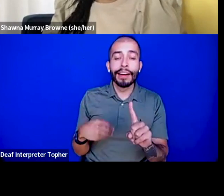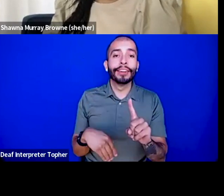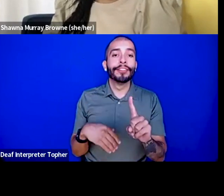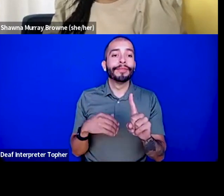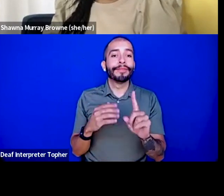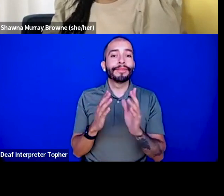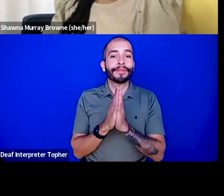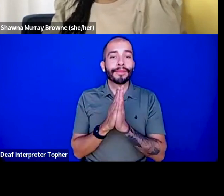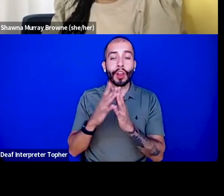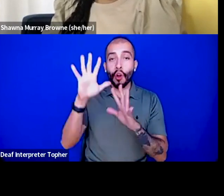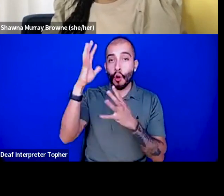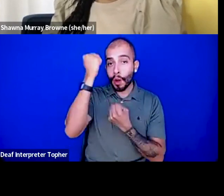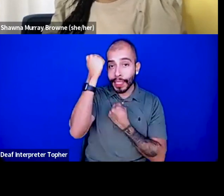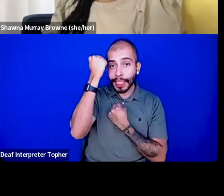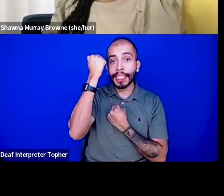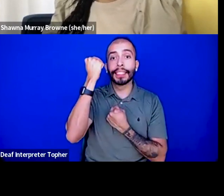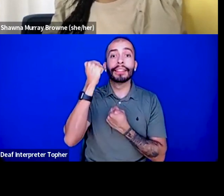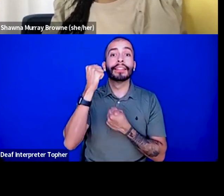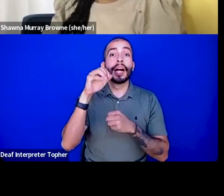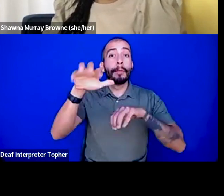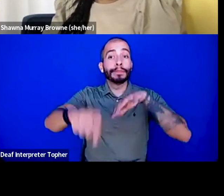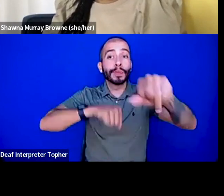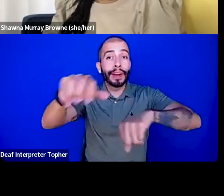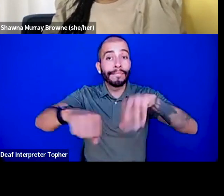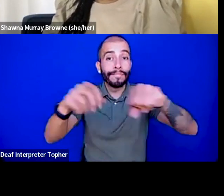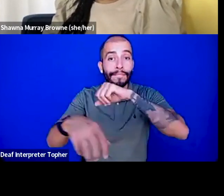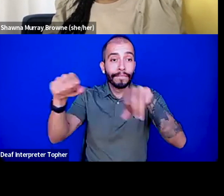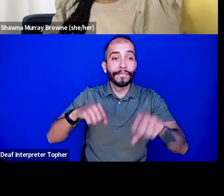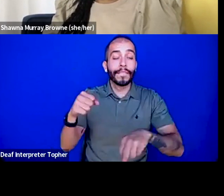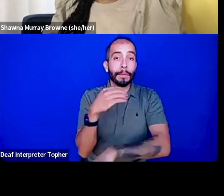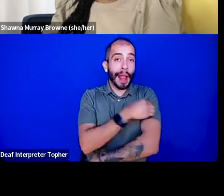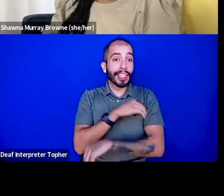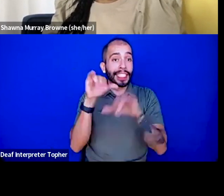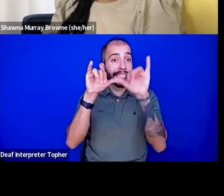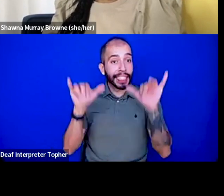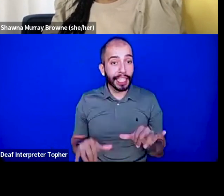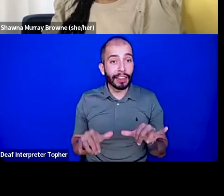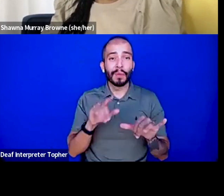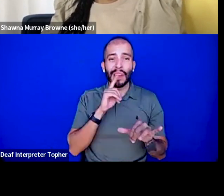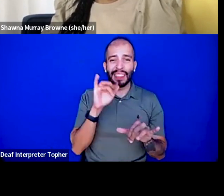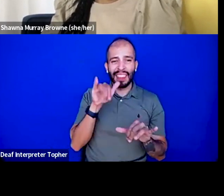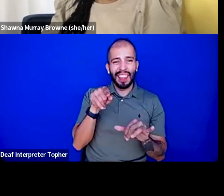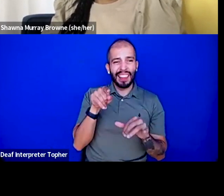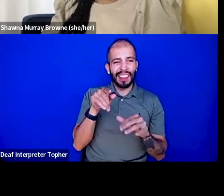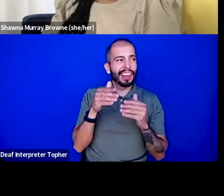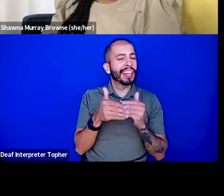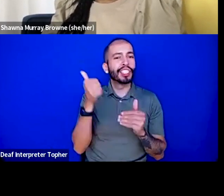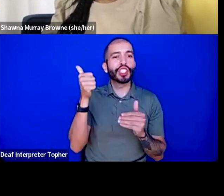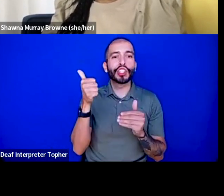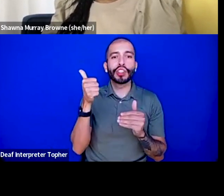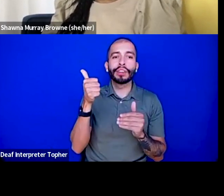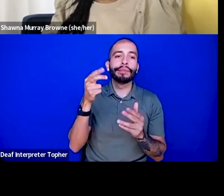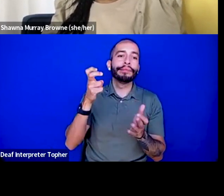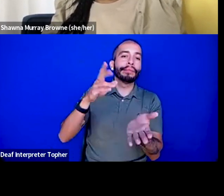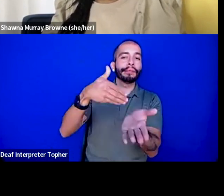and difficult to see oppressed people's humanity. And I talk about humanity a lot. And humanity